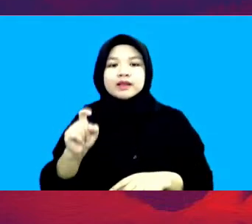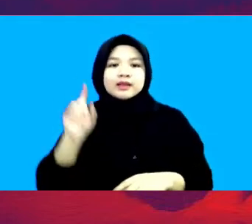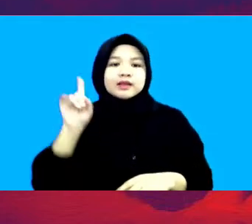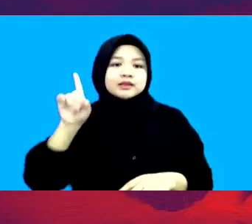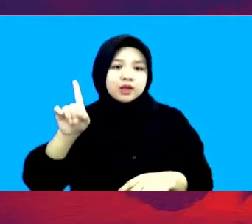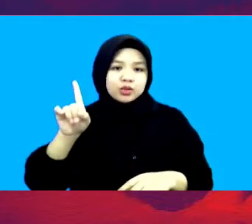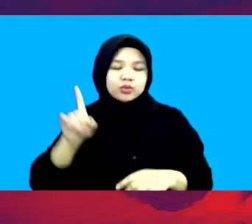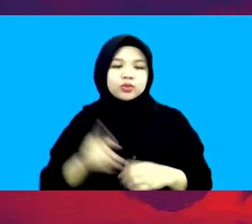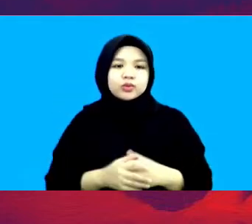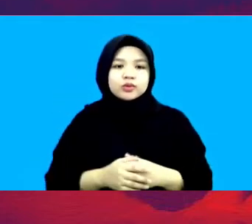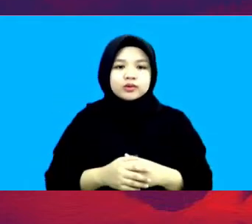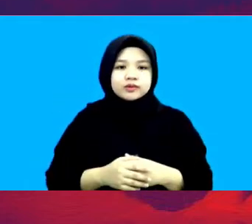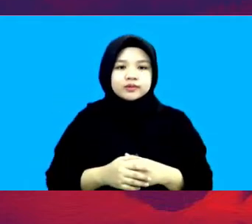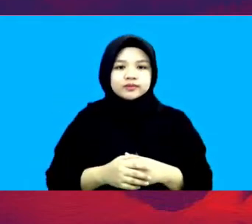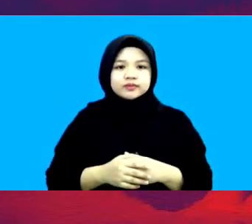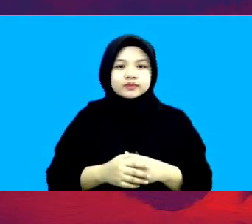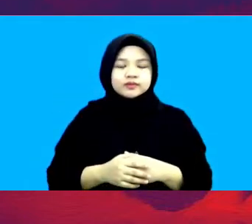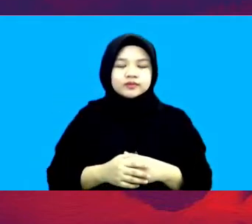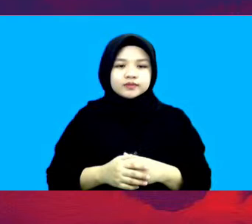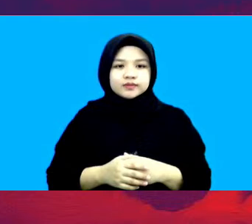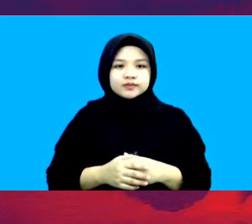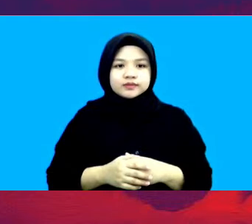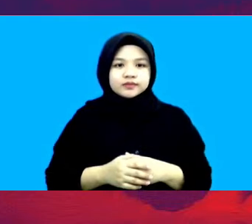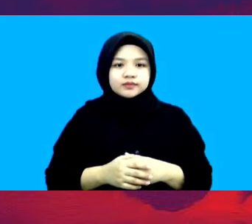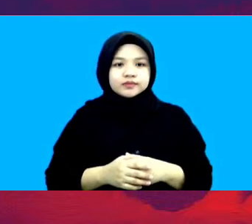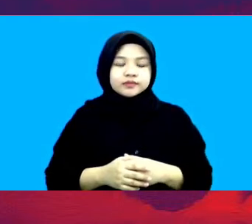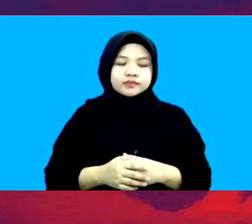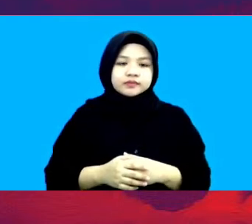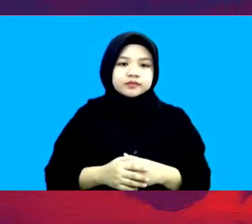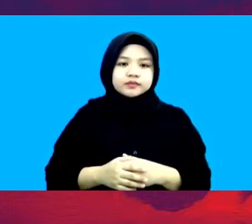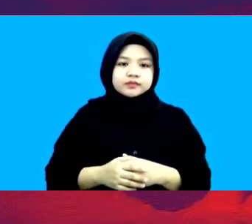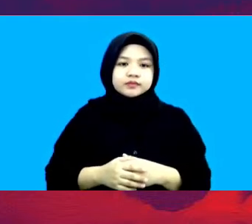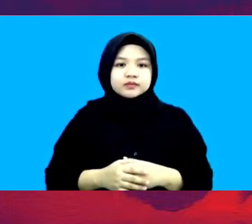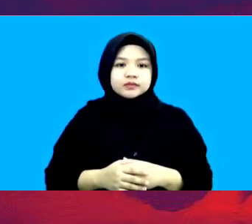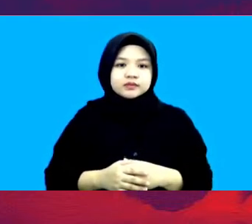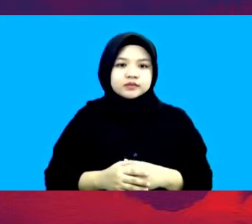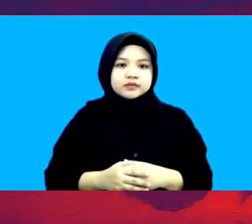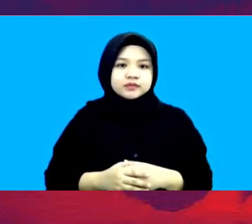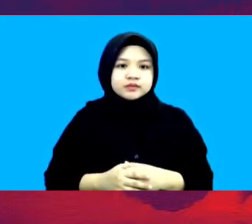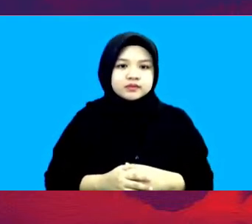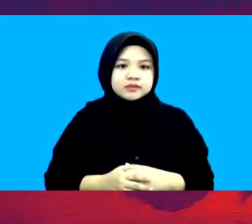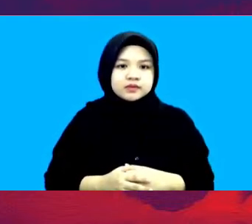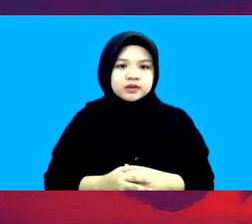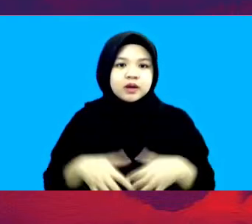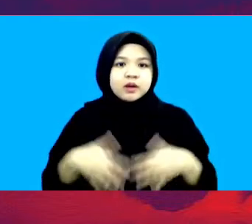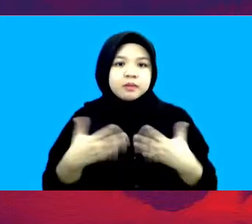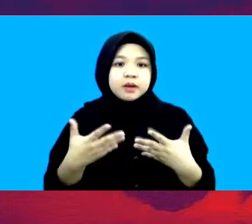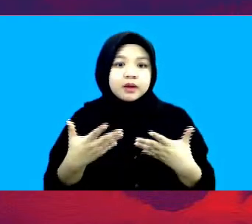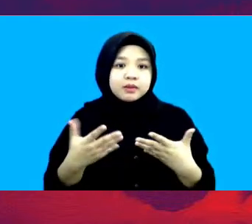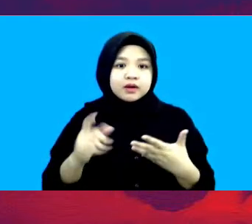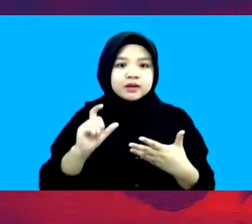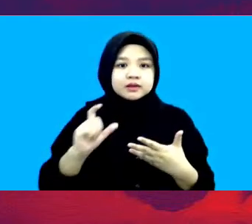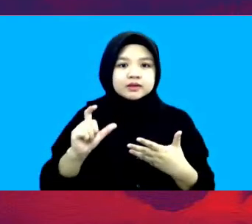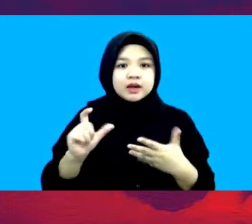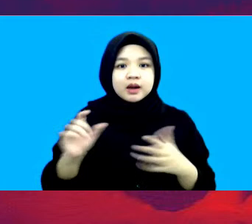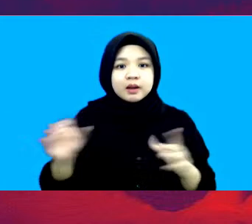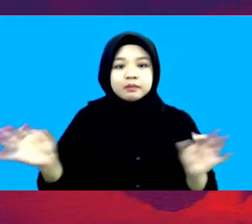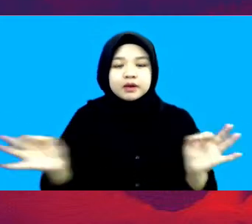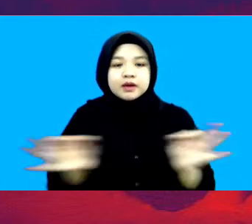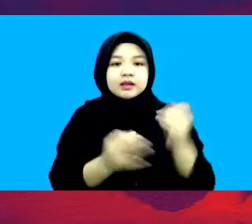it, it's very basic. And so we'll look at it today. That's very convenient for letting